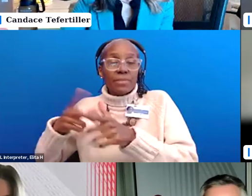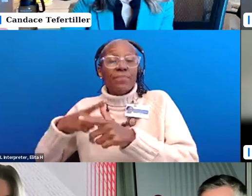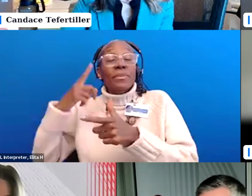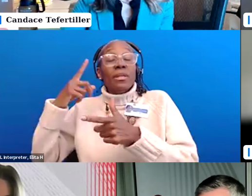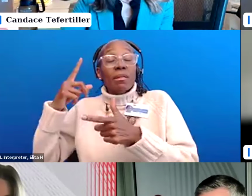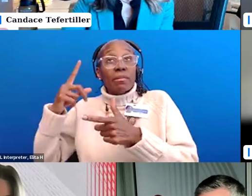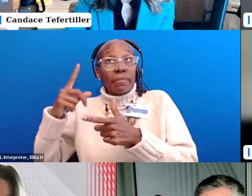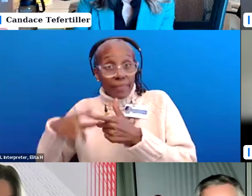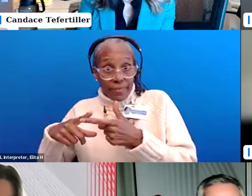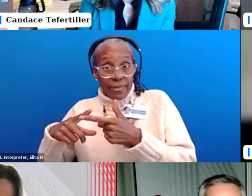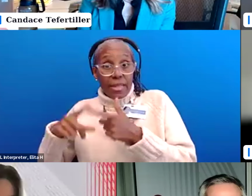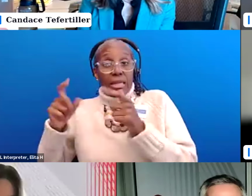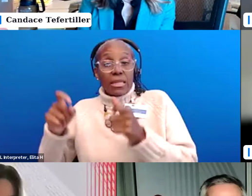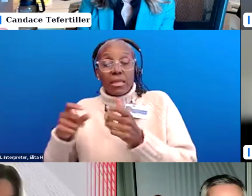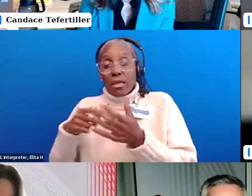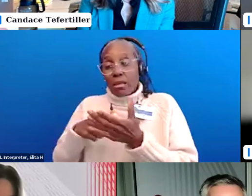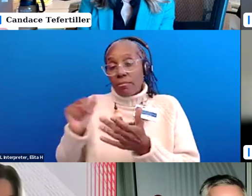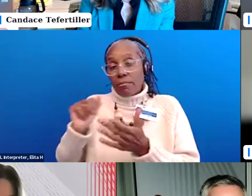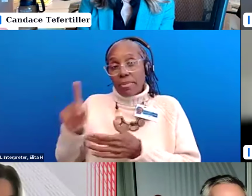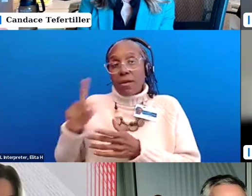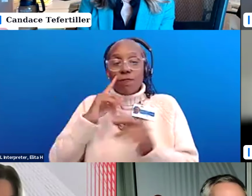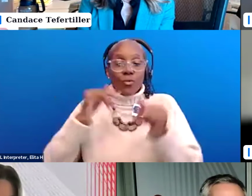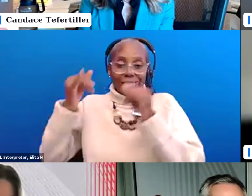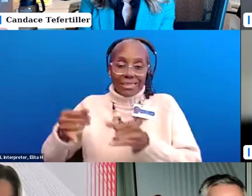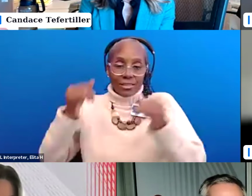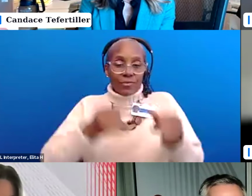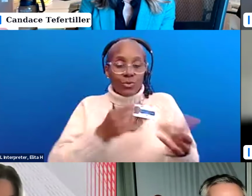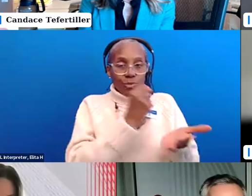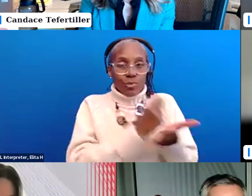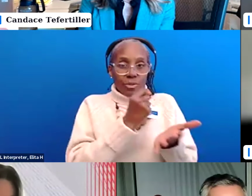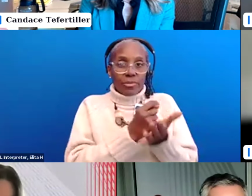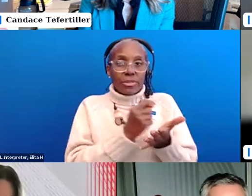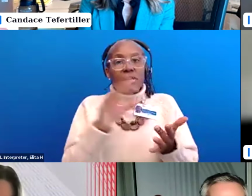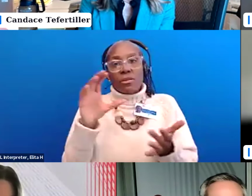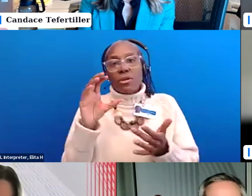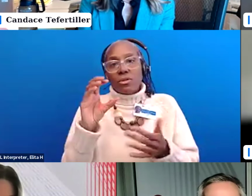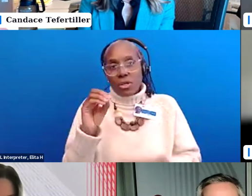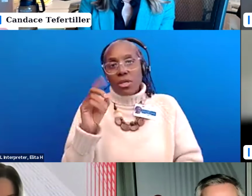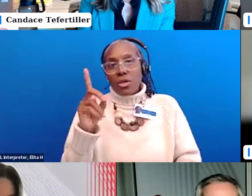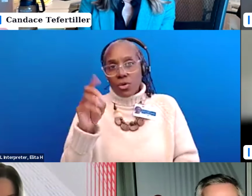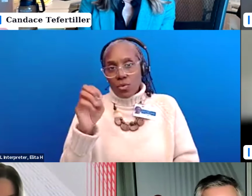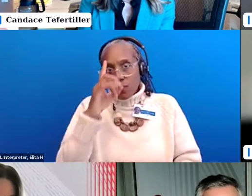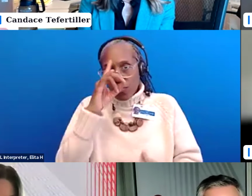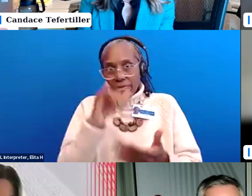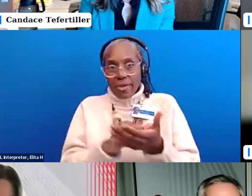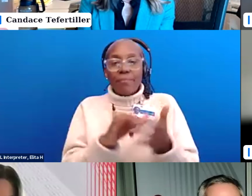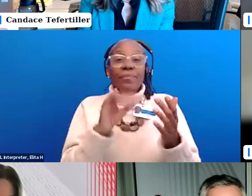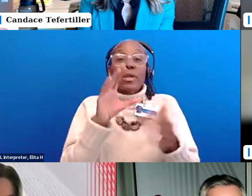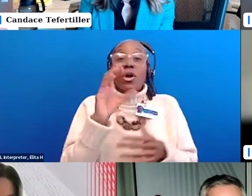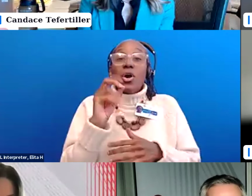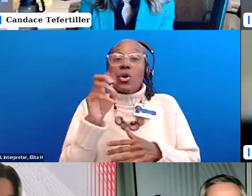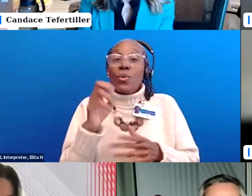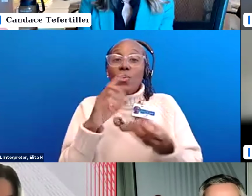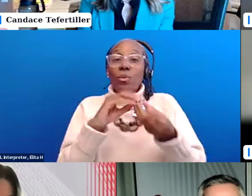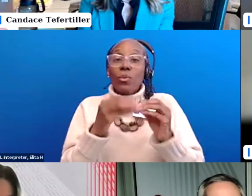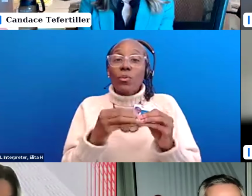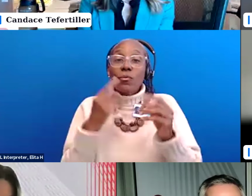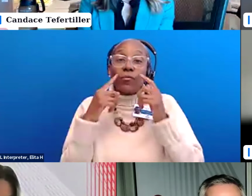can be reimbursed for individual therapy sessions. There are codes for that and codes that allow